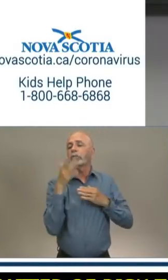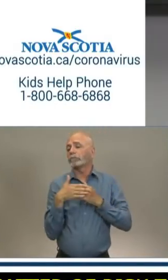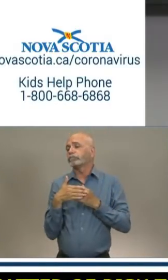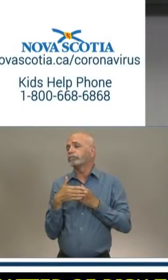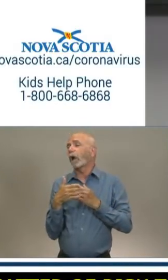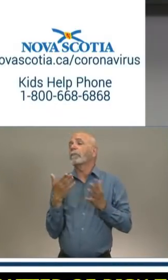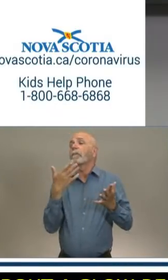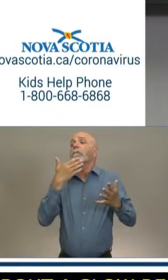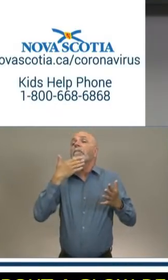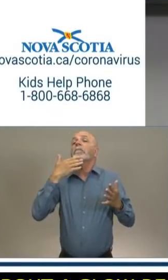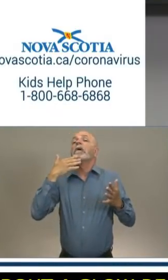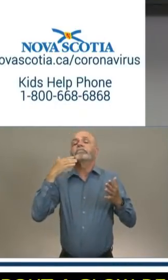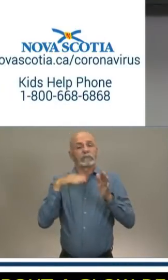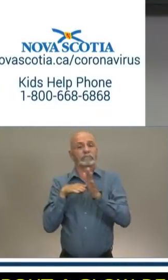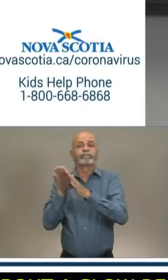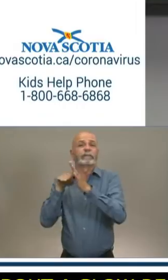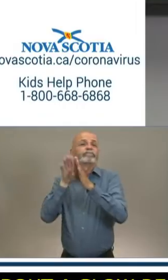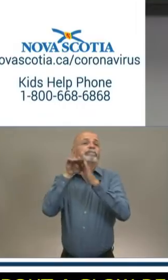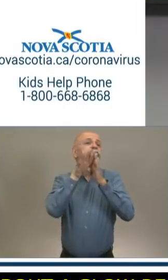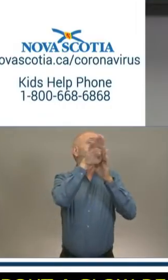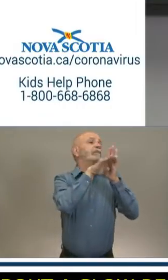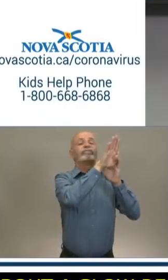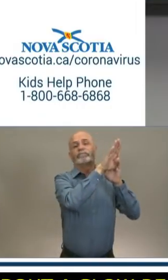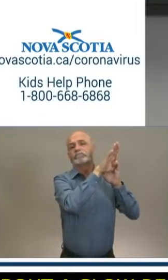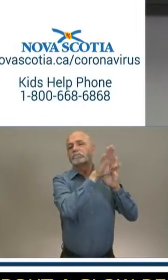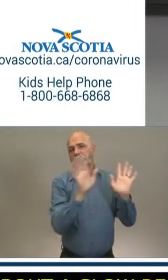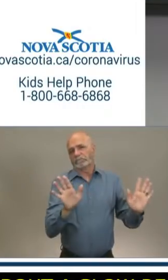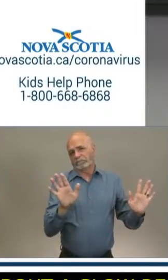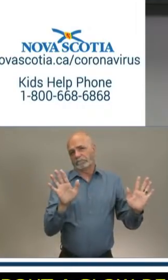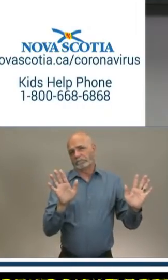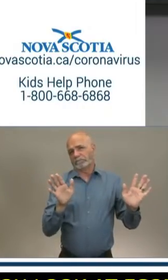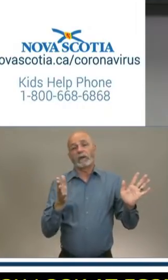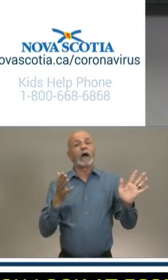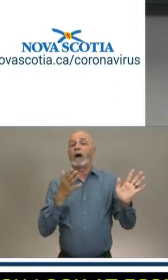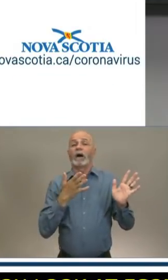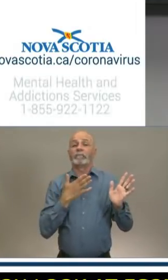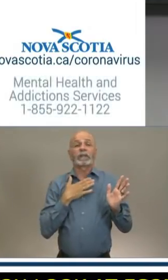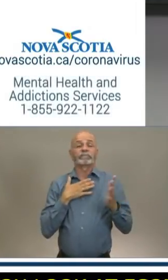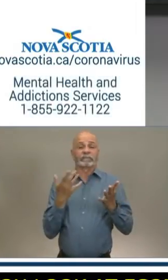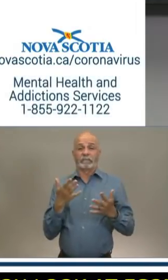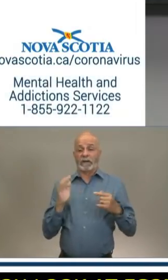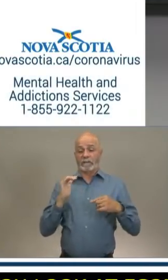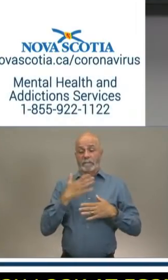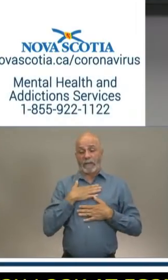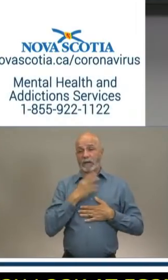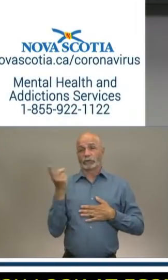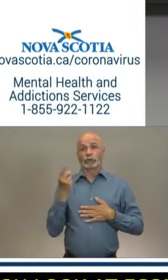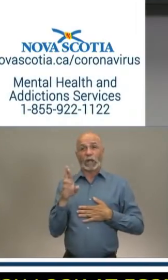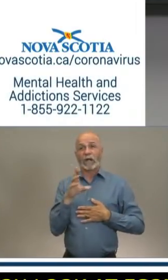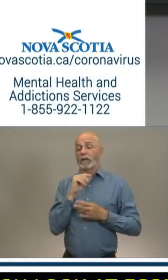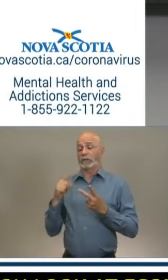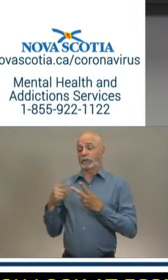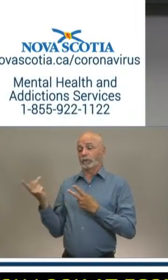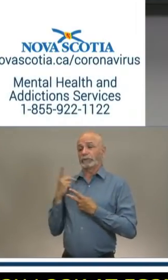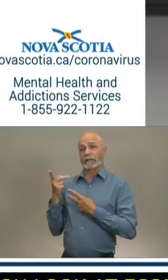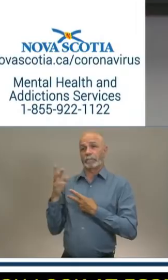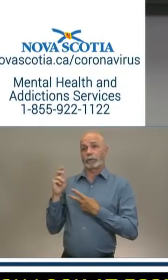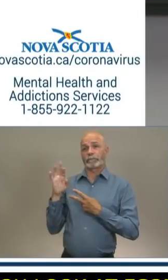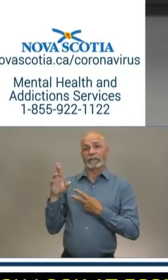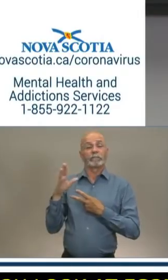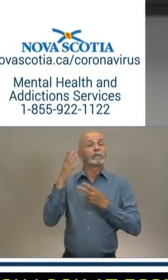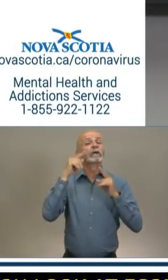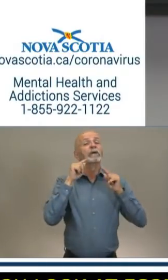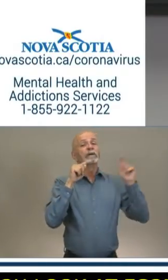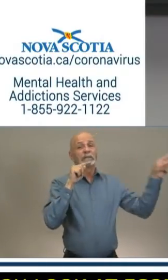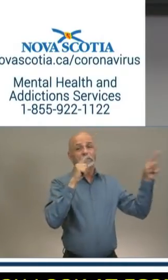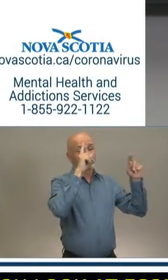recovery. The fundamental issue, I guess, is Dr. Russell and I disagree. I feel that because of the Delta variant and the need for